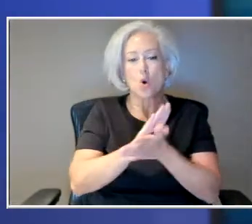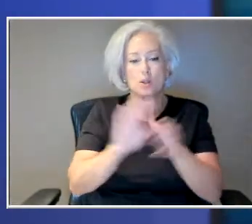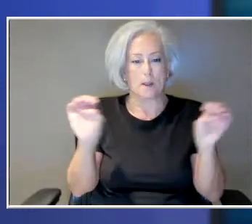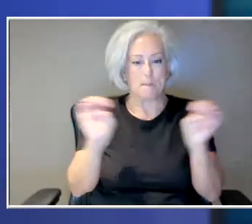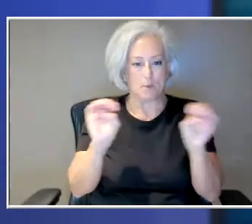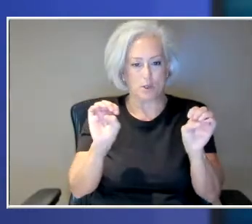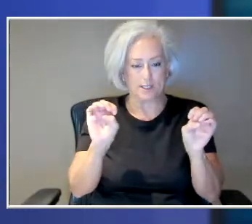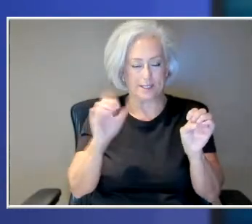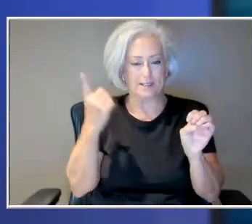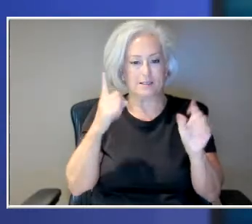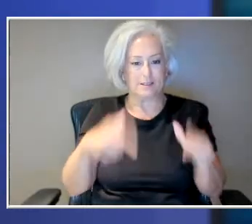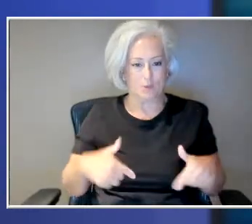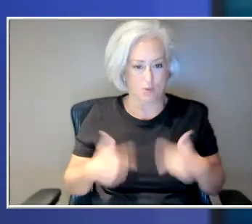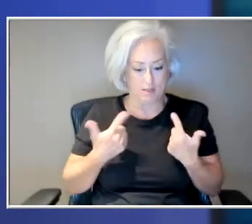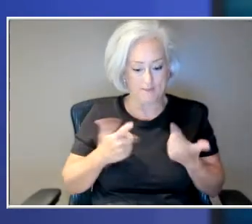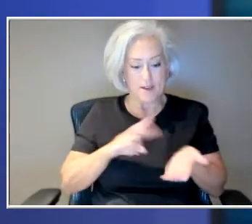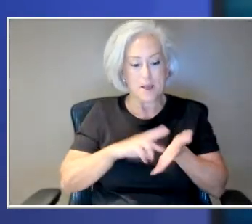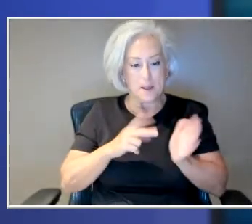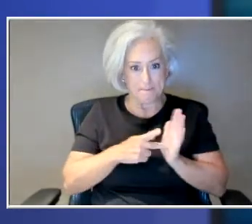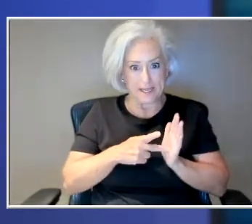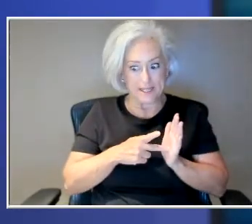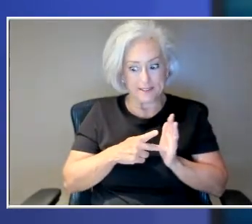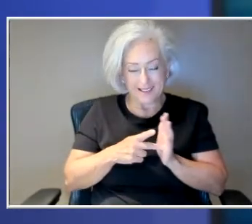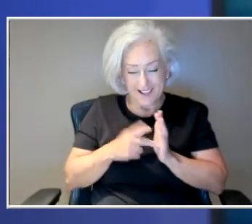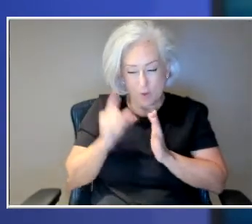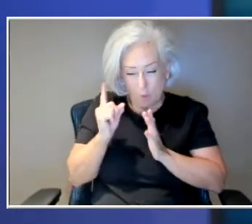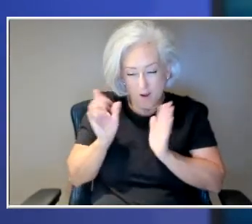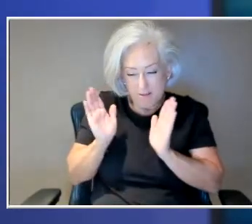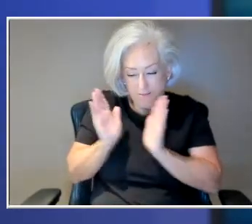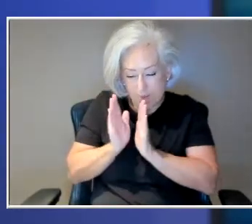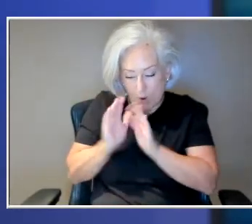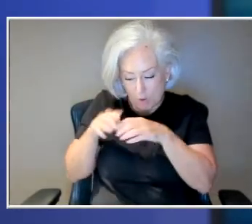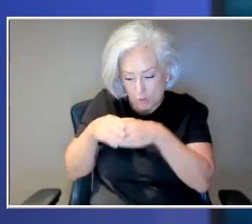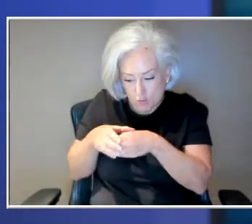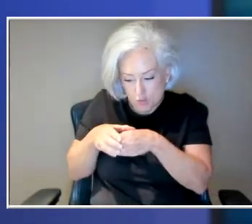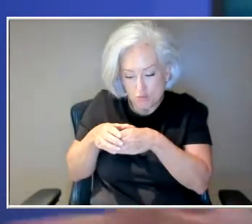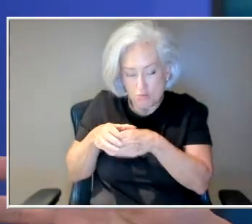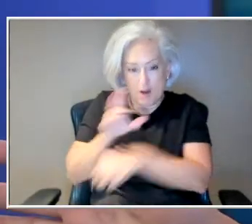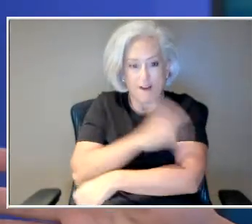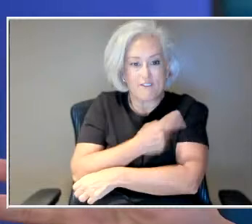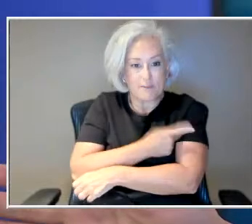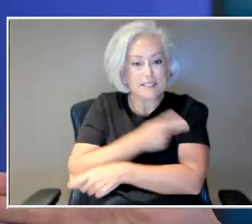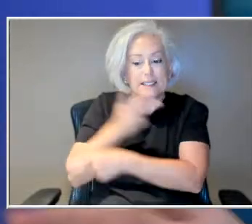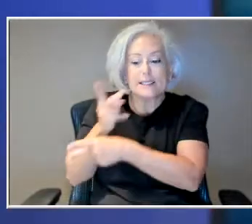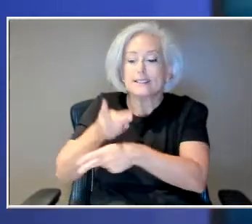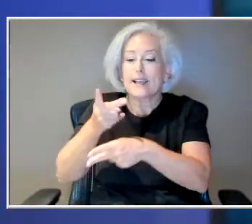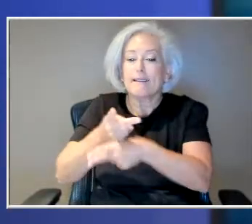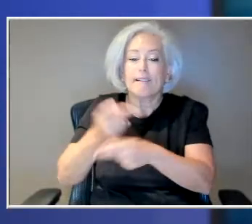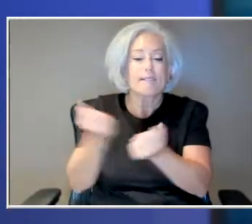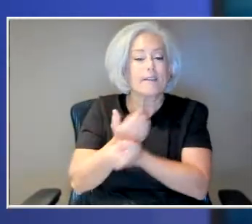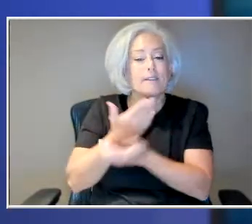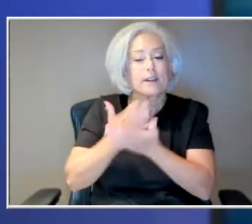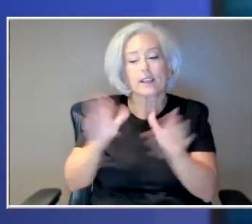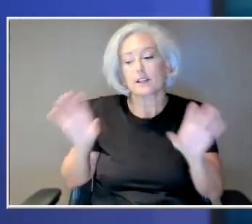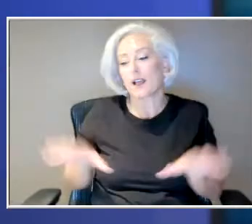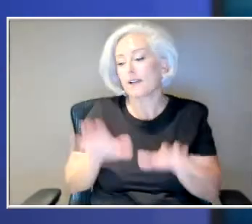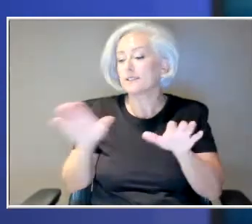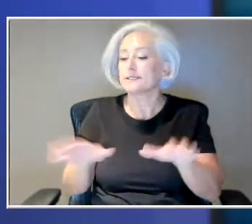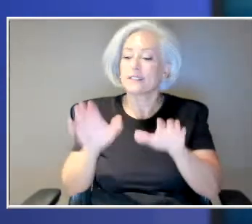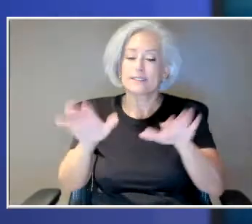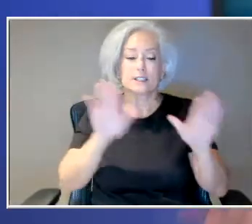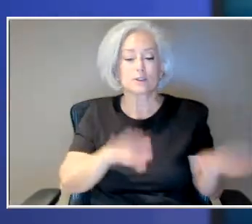an important population of patients that are going about their daily life, caring about all of their activities and doing them